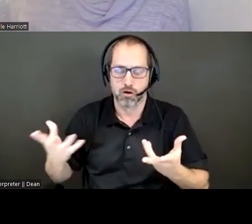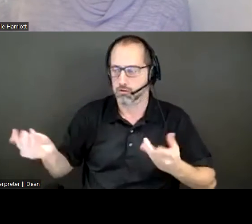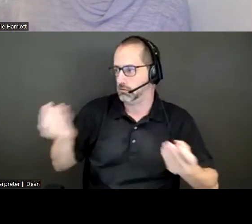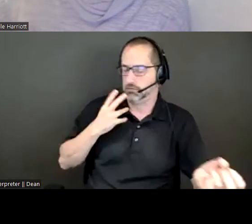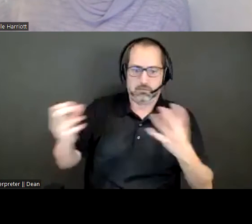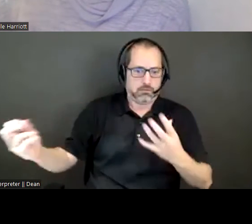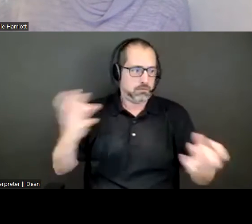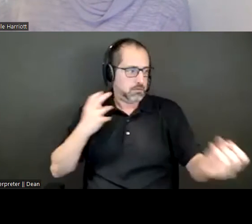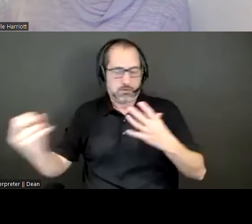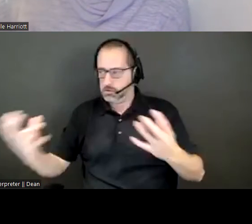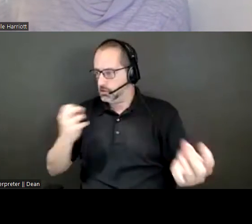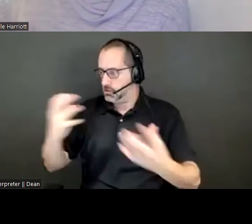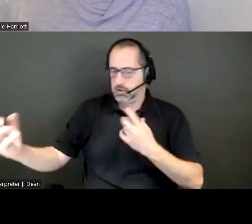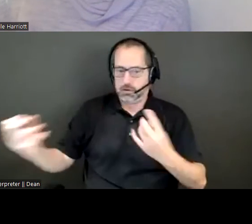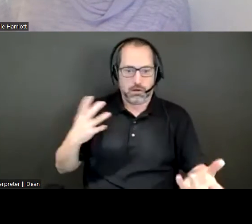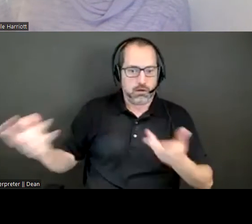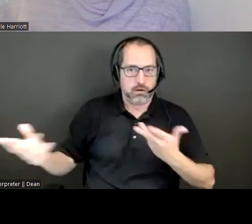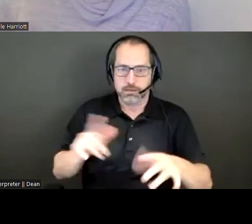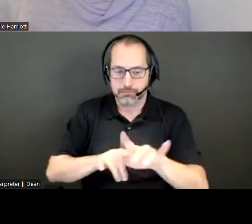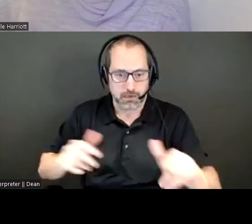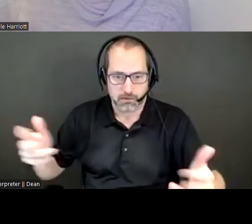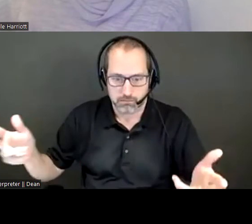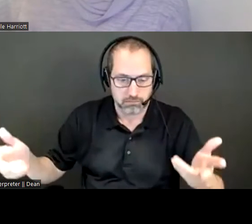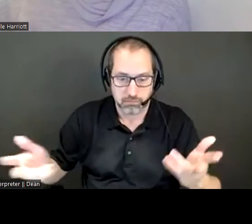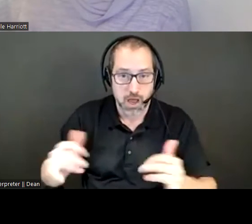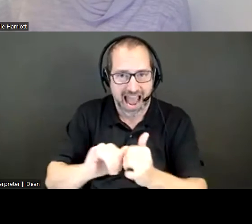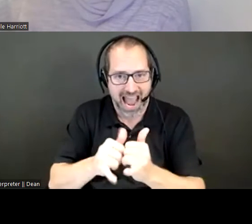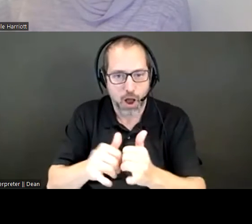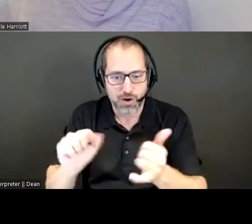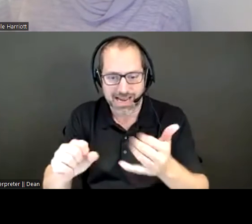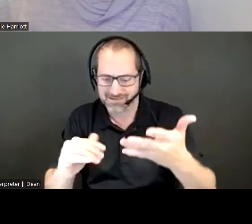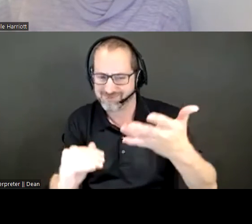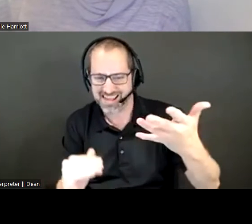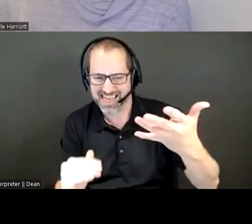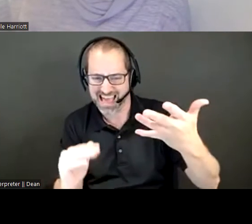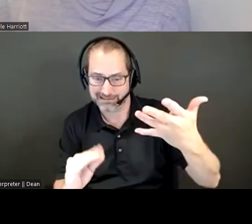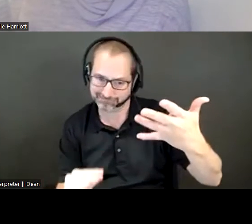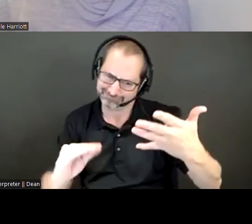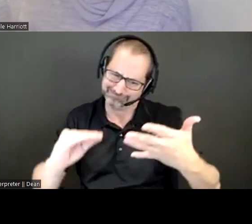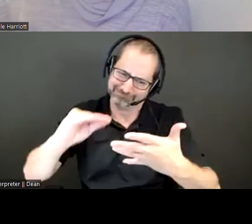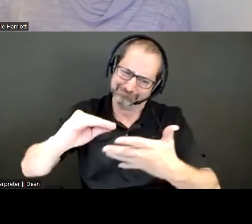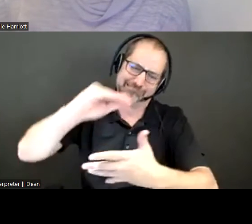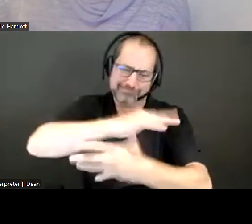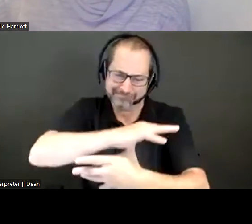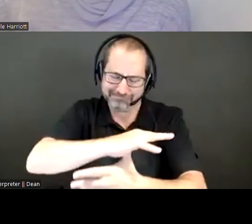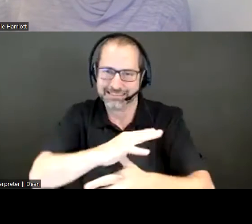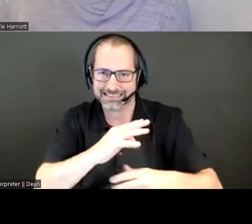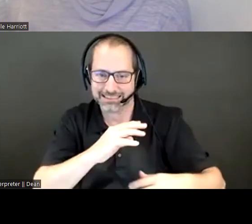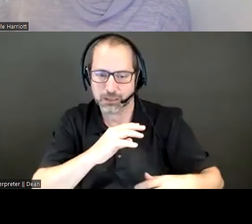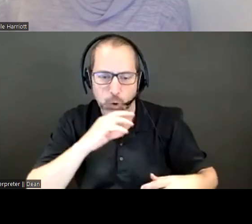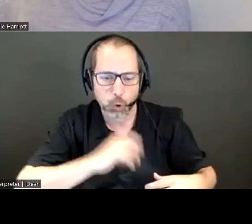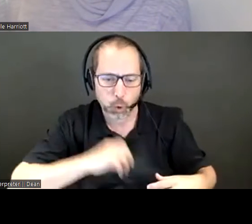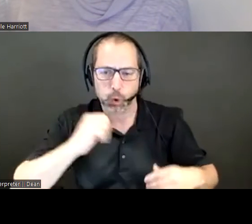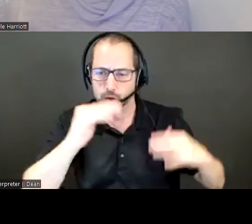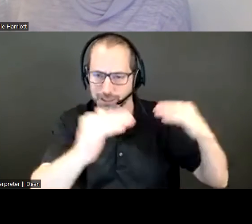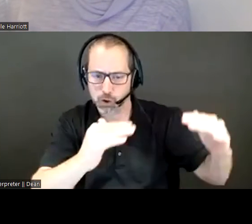you increase the priority of putting the lack of wellness that some older adults experience? How do